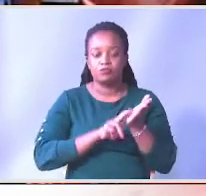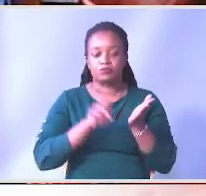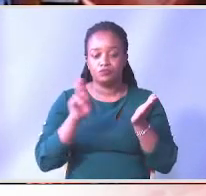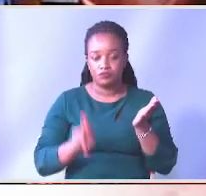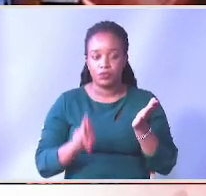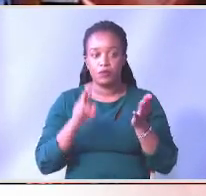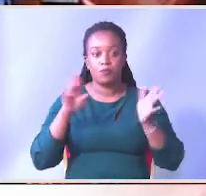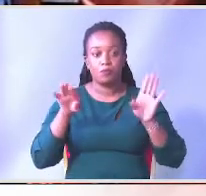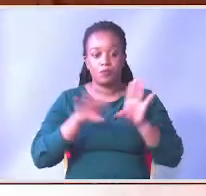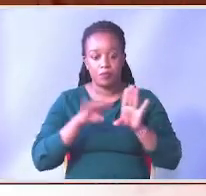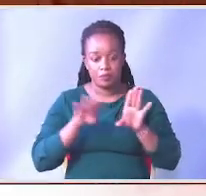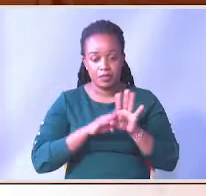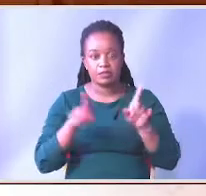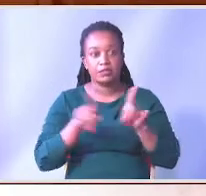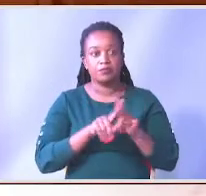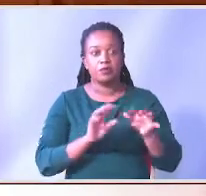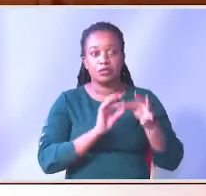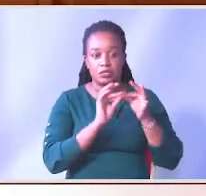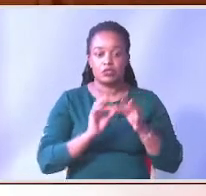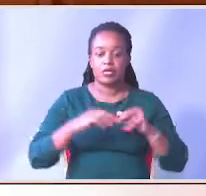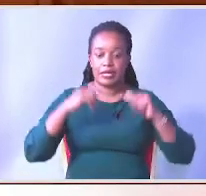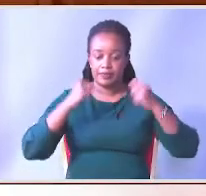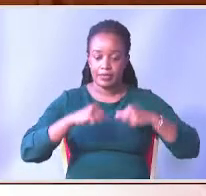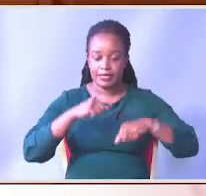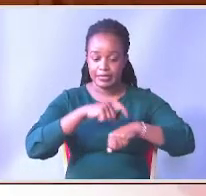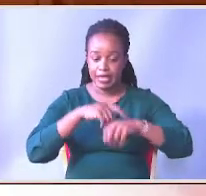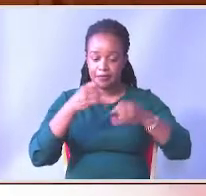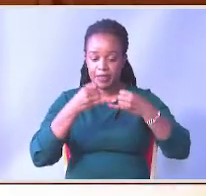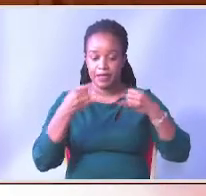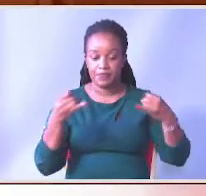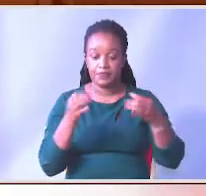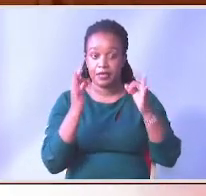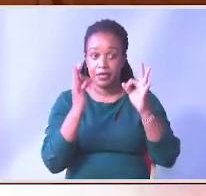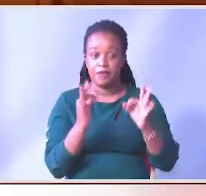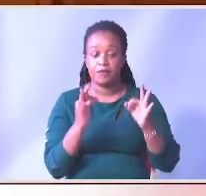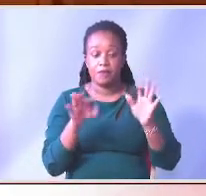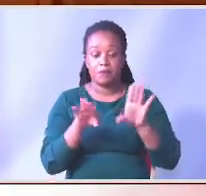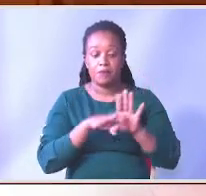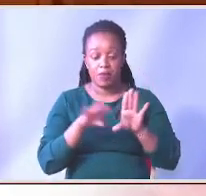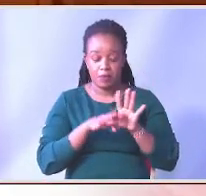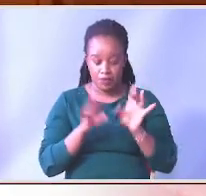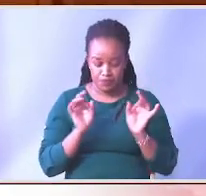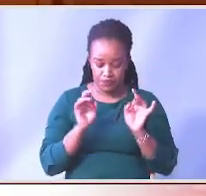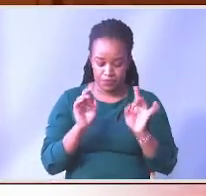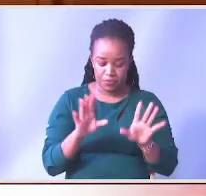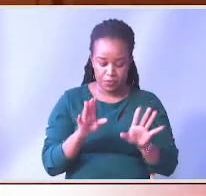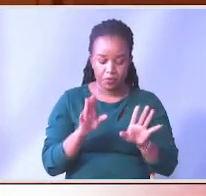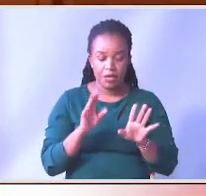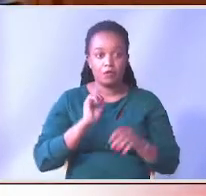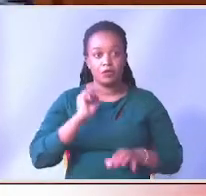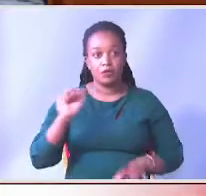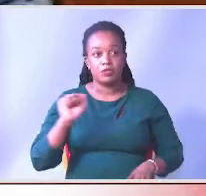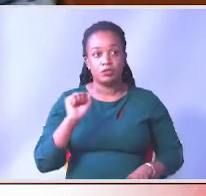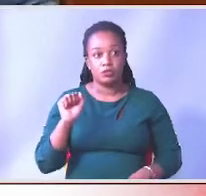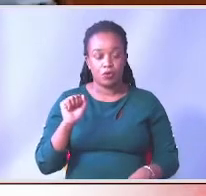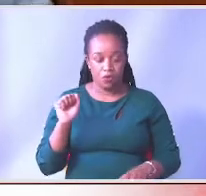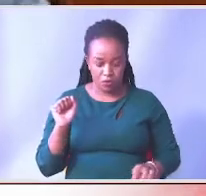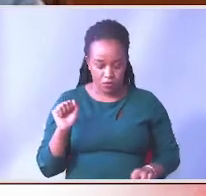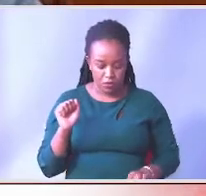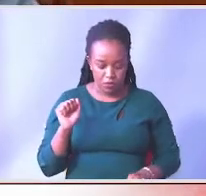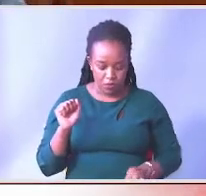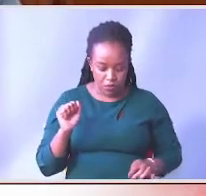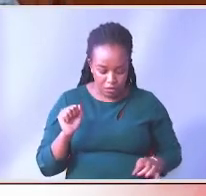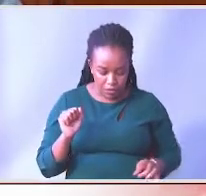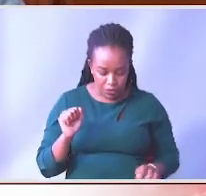coalition agreement timelines. If a member is expelled by his political party, that political party should